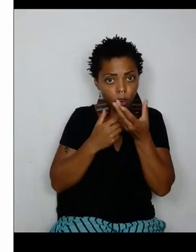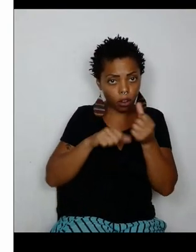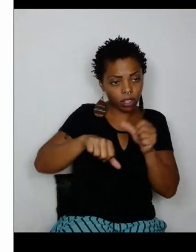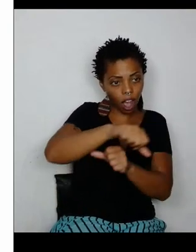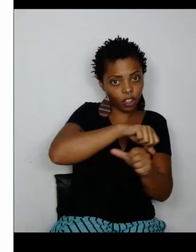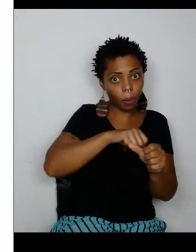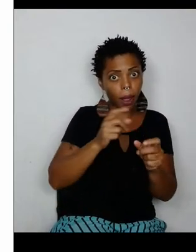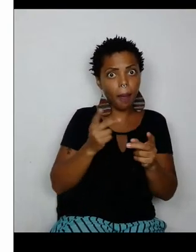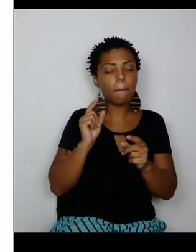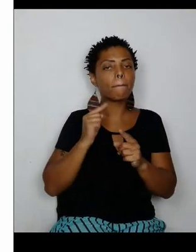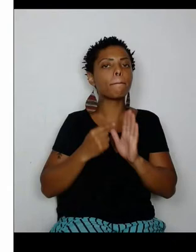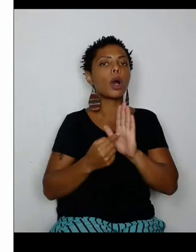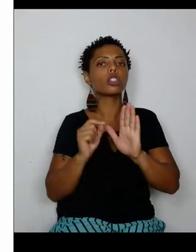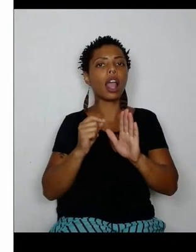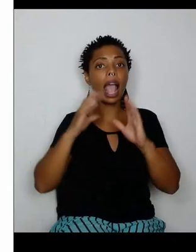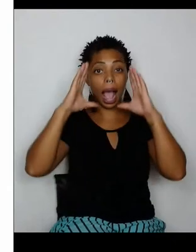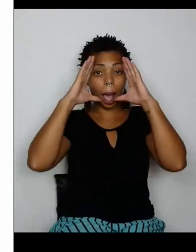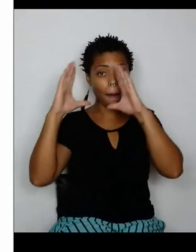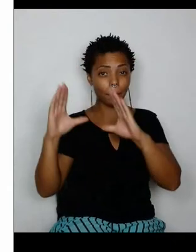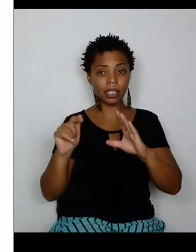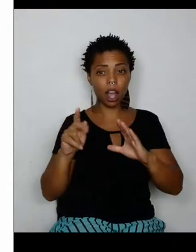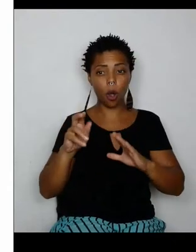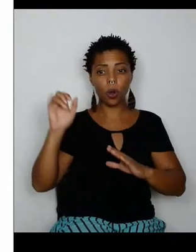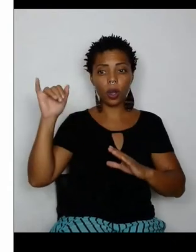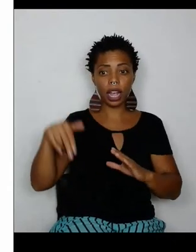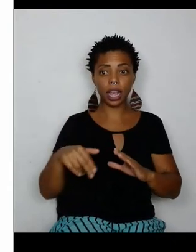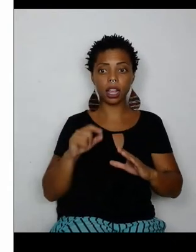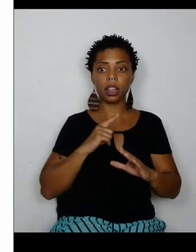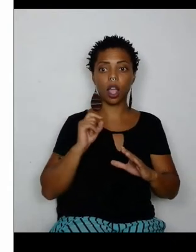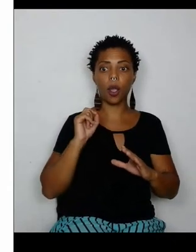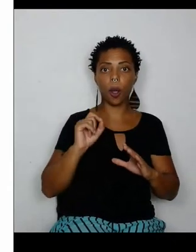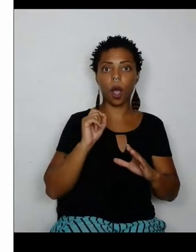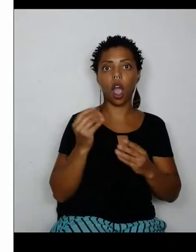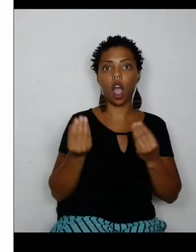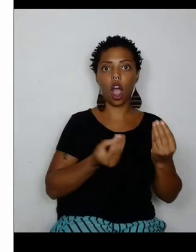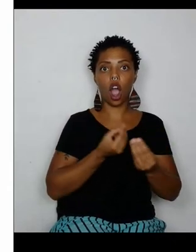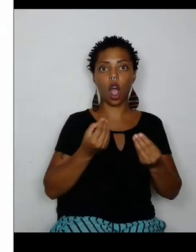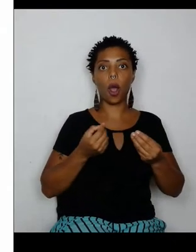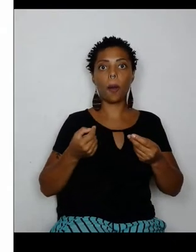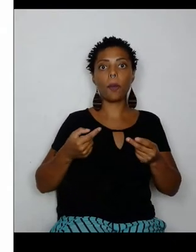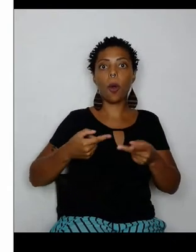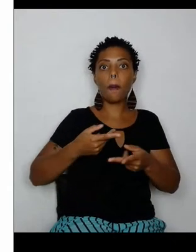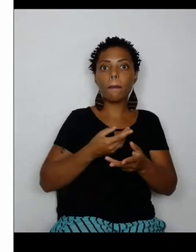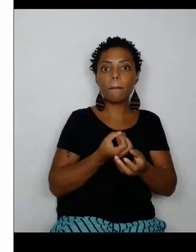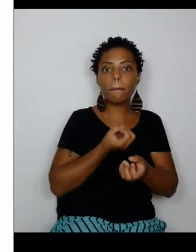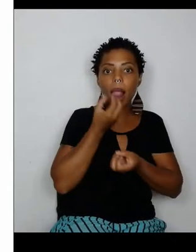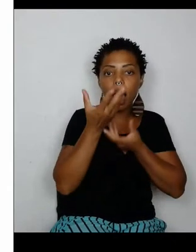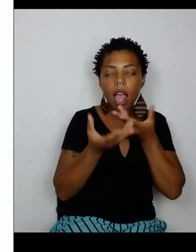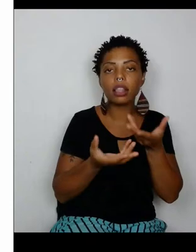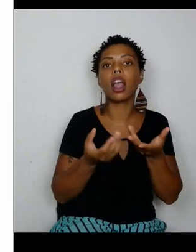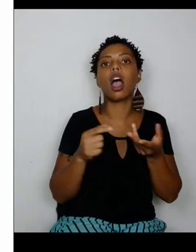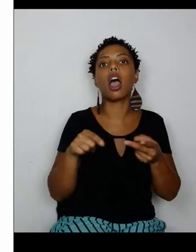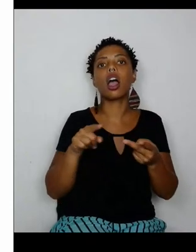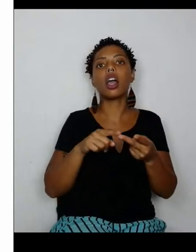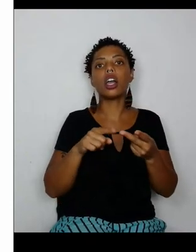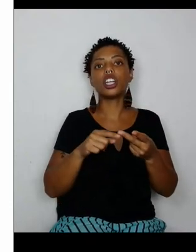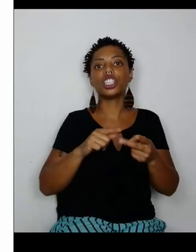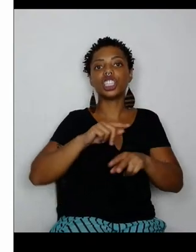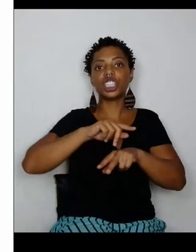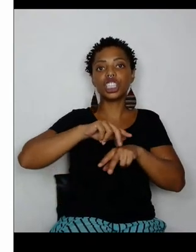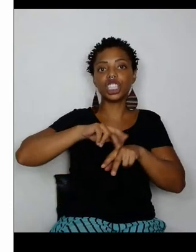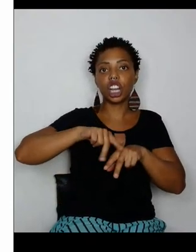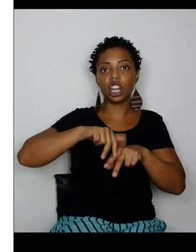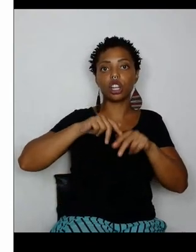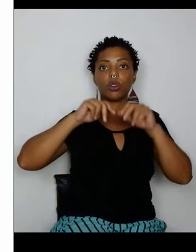gender and race toward pure spirit formally and conceptually black woman the black woman draws on the